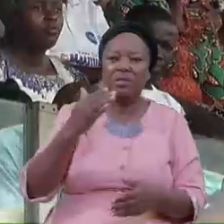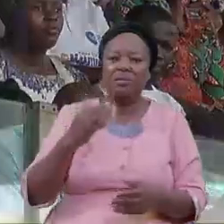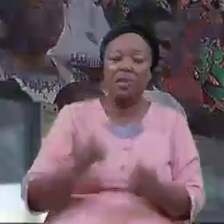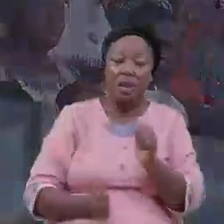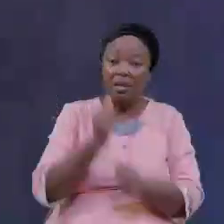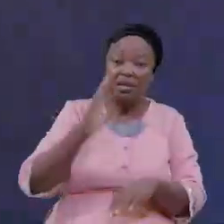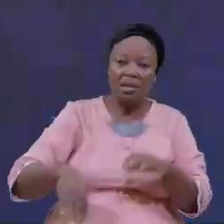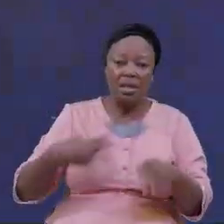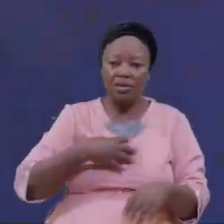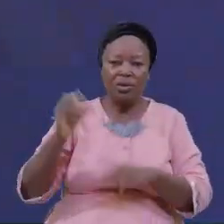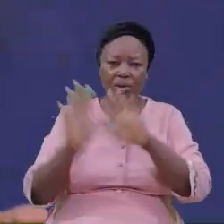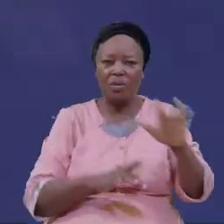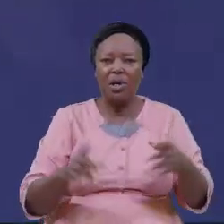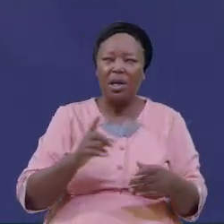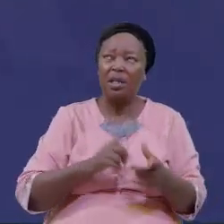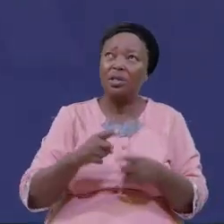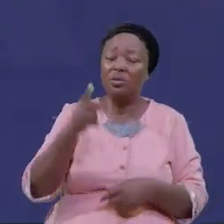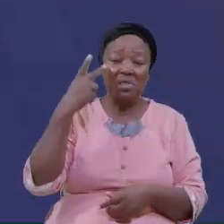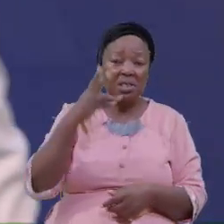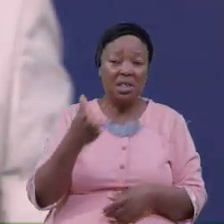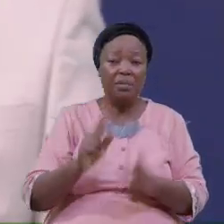You see, there are people that carry about